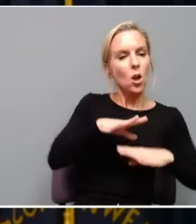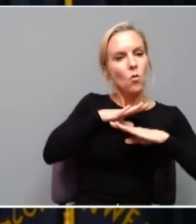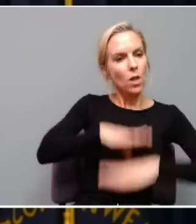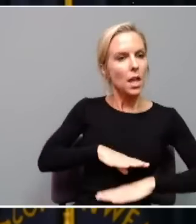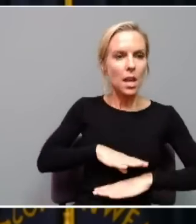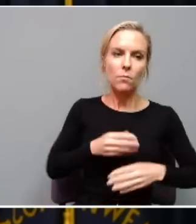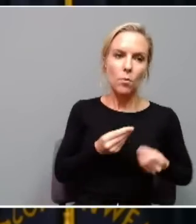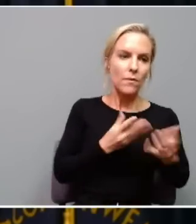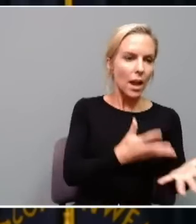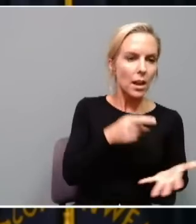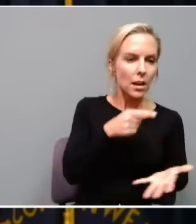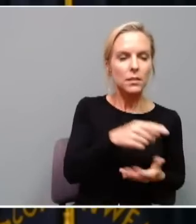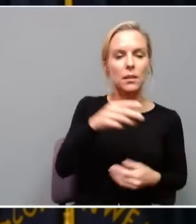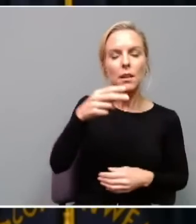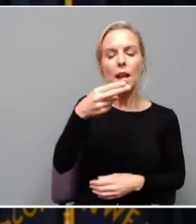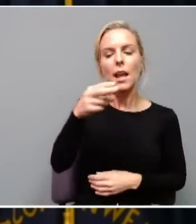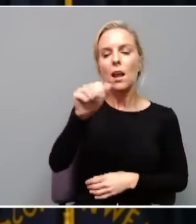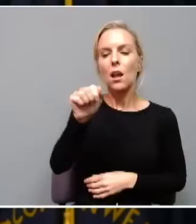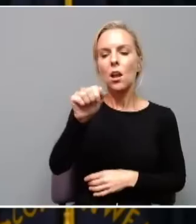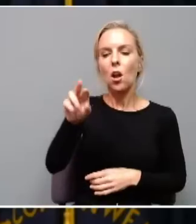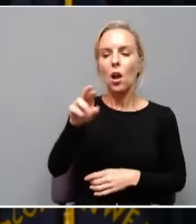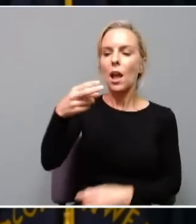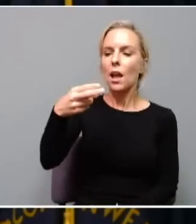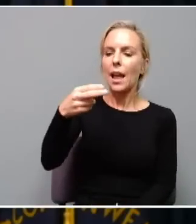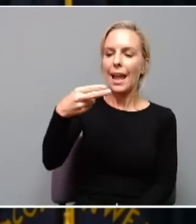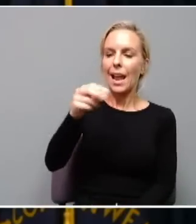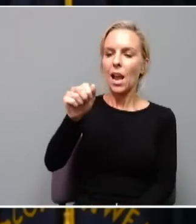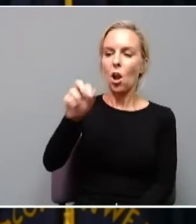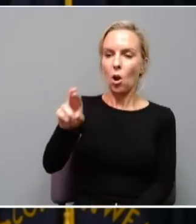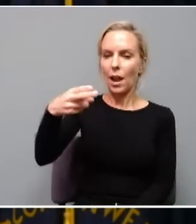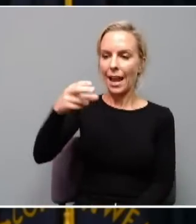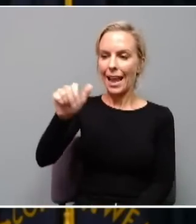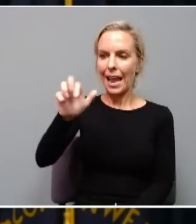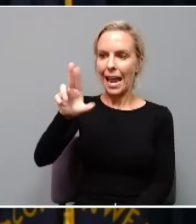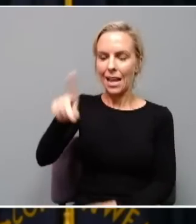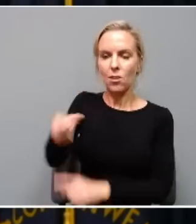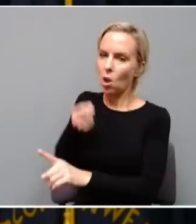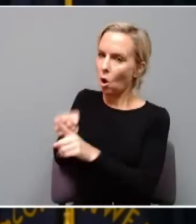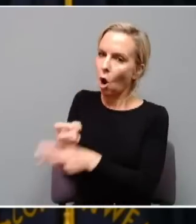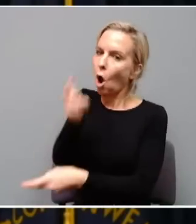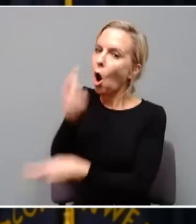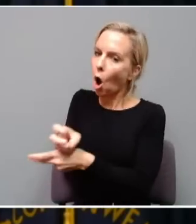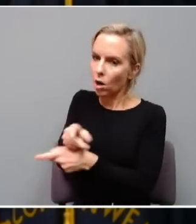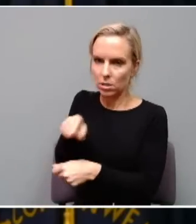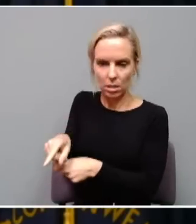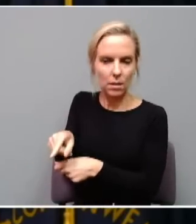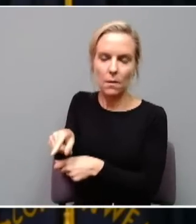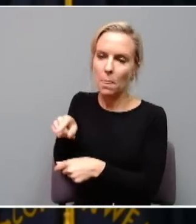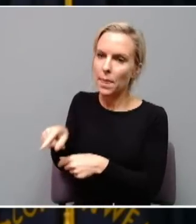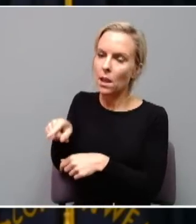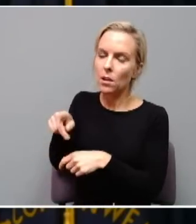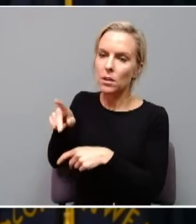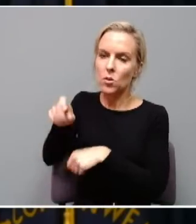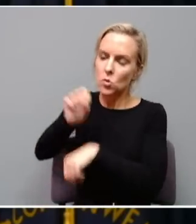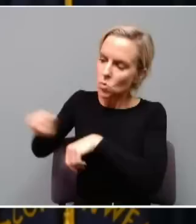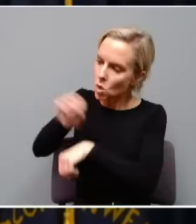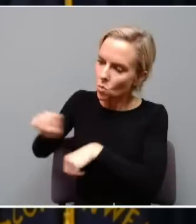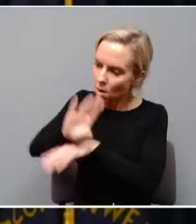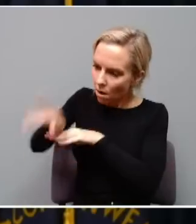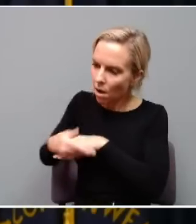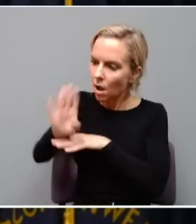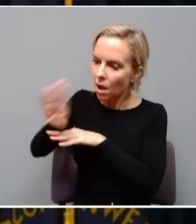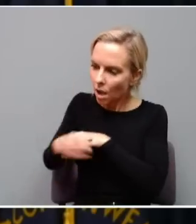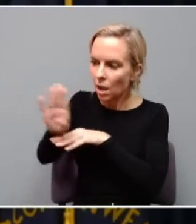happen. ARH Hazard has been hit really hard. Their people are putting in incredible work, but this team is desperately